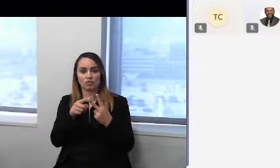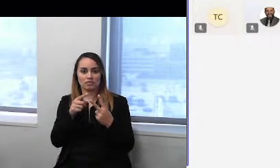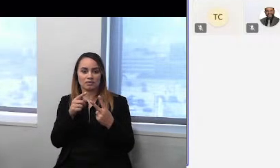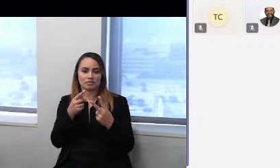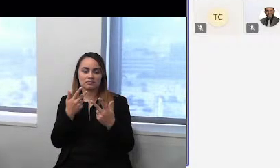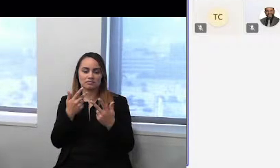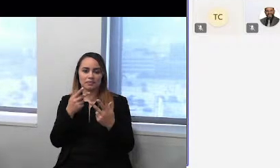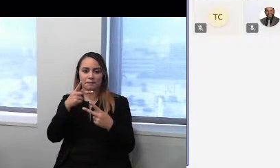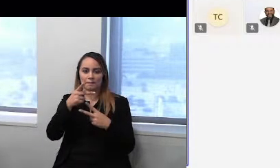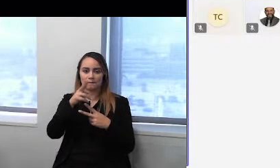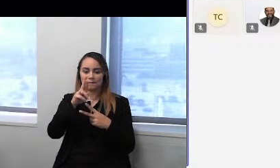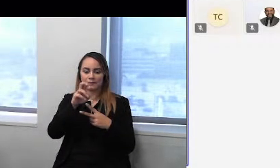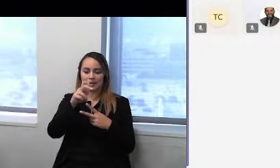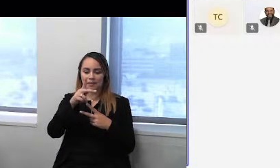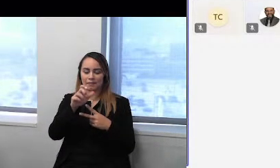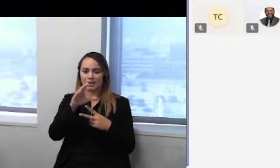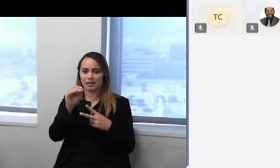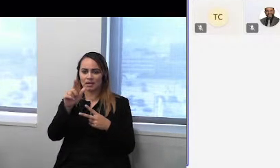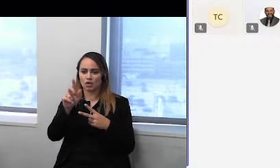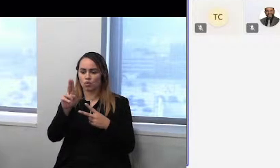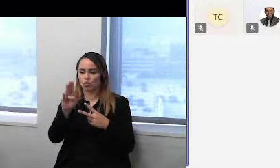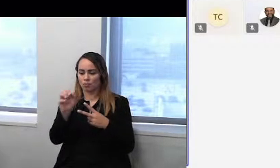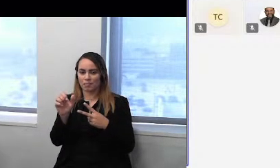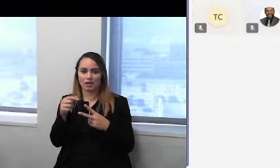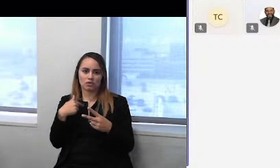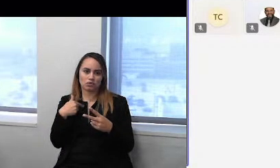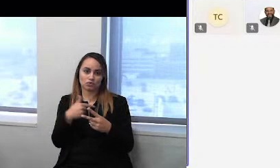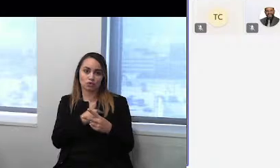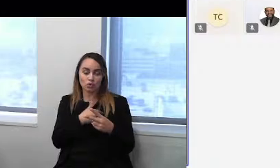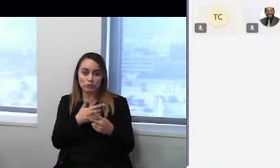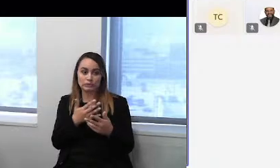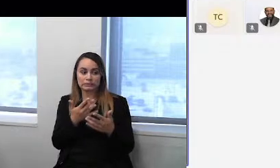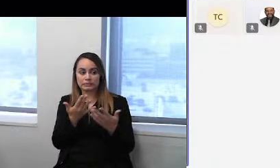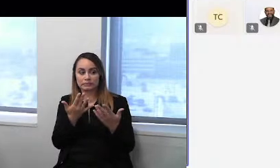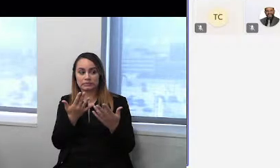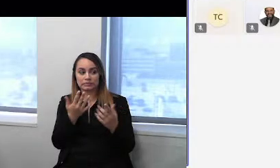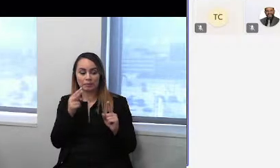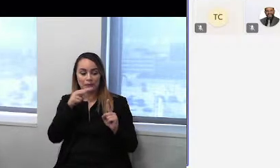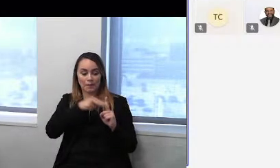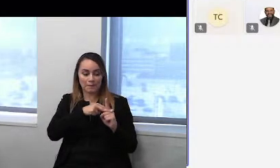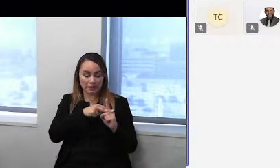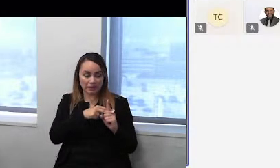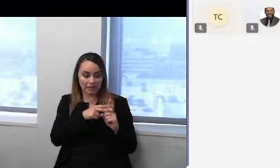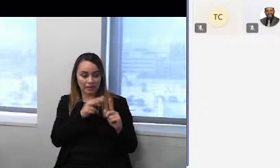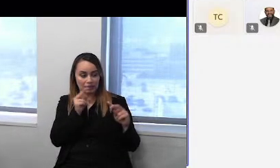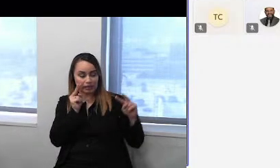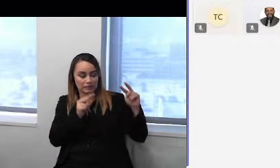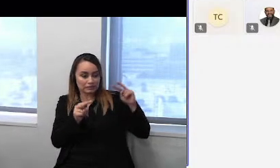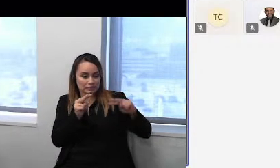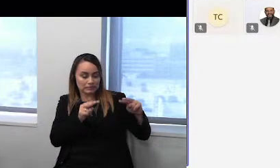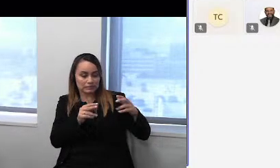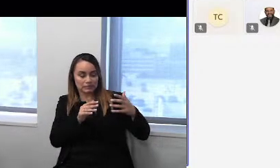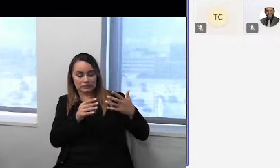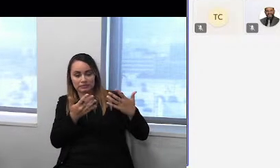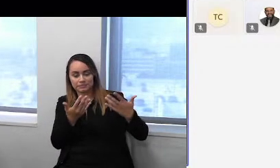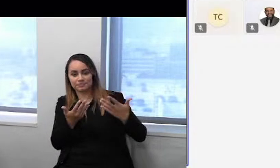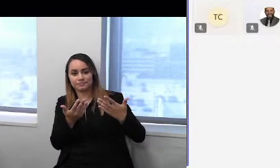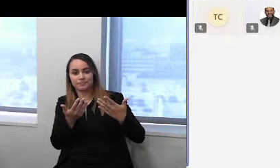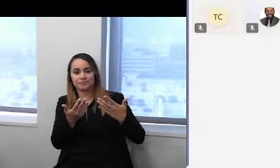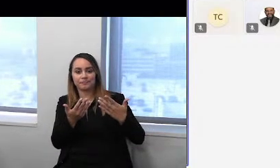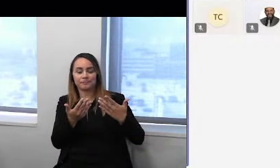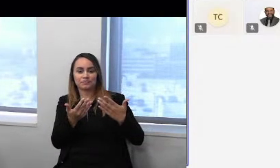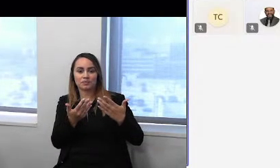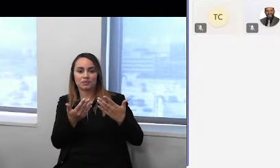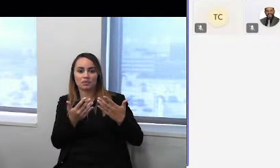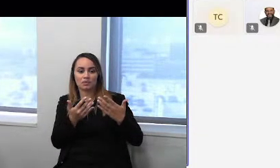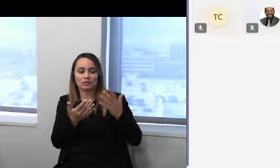applying utility requirements that allows us to put it through. I think when we're talking about technical requirements